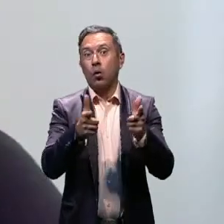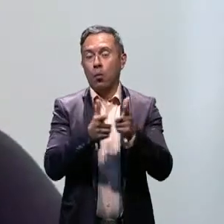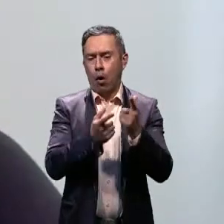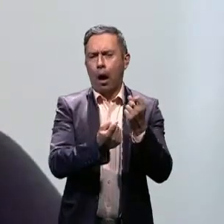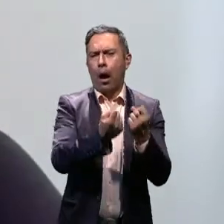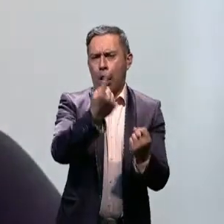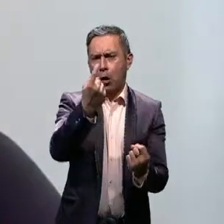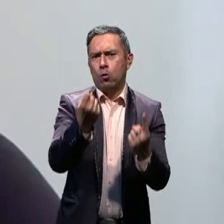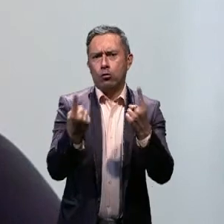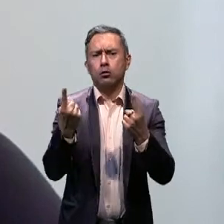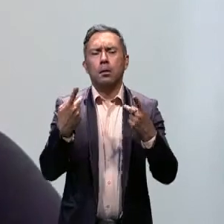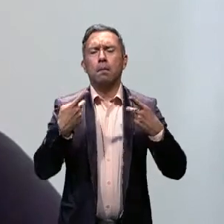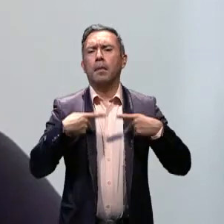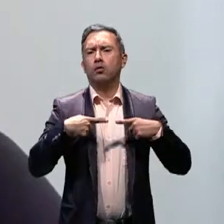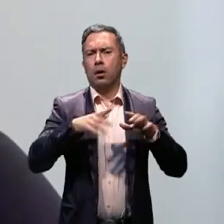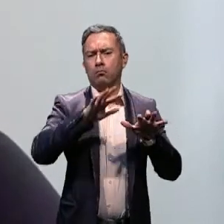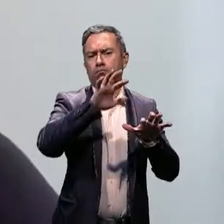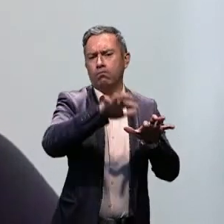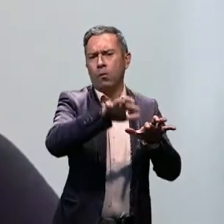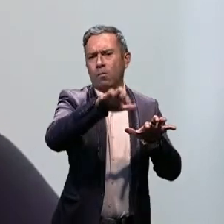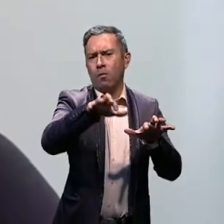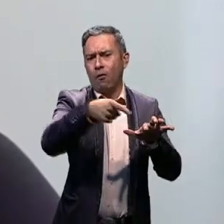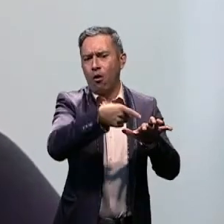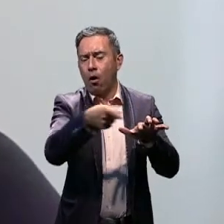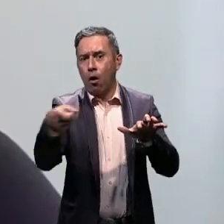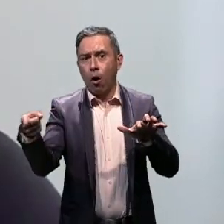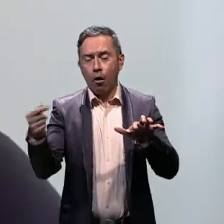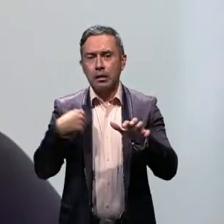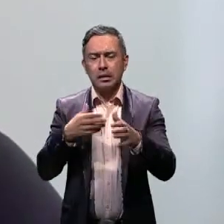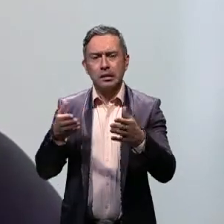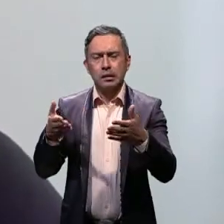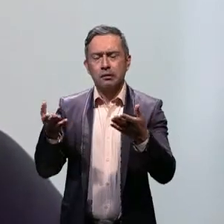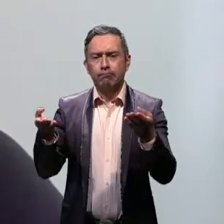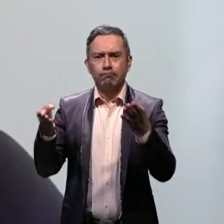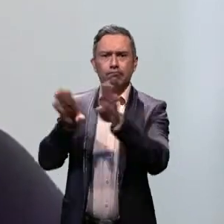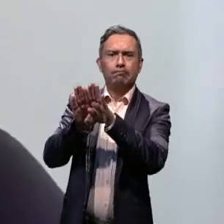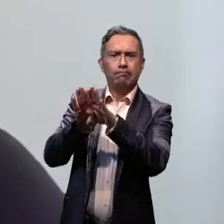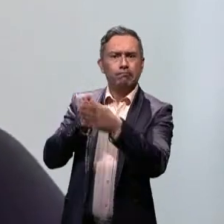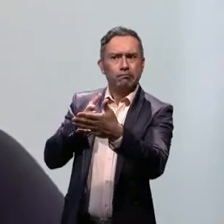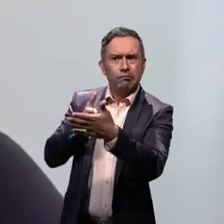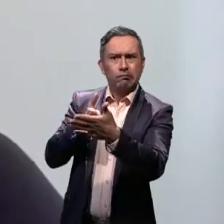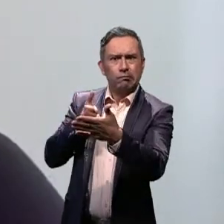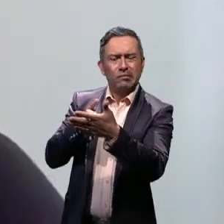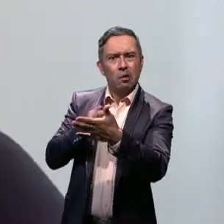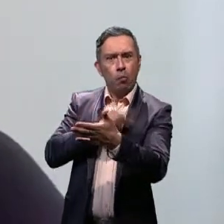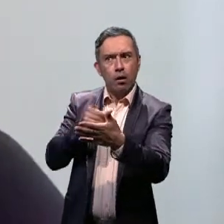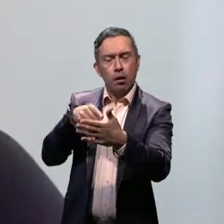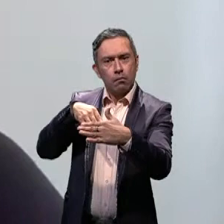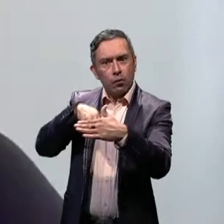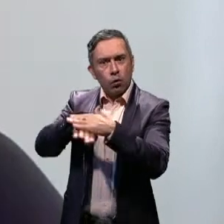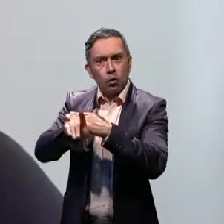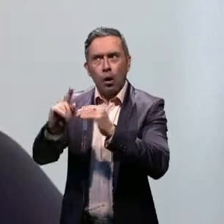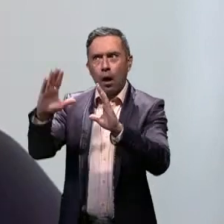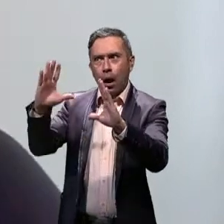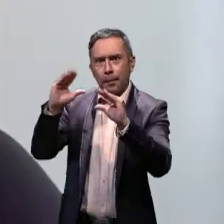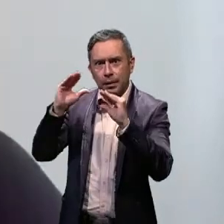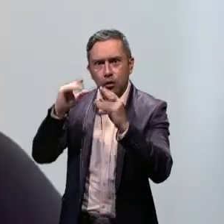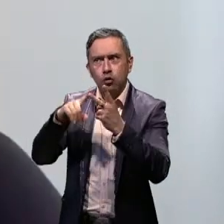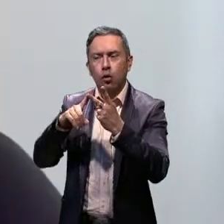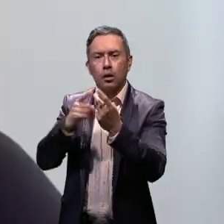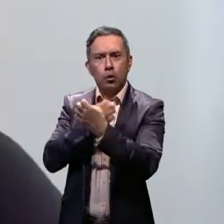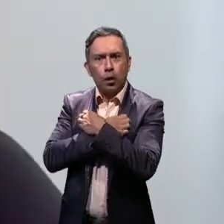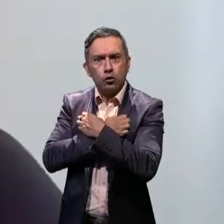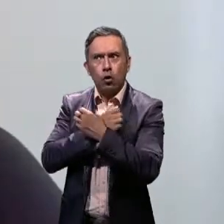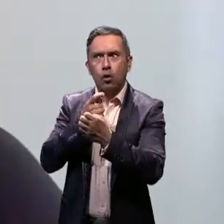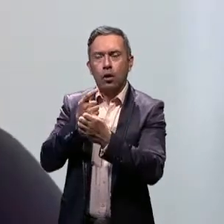certain groups or populations to have access to mechanisms of training, of